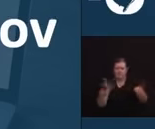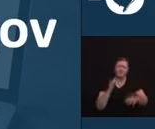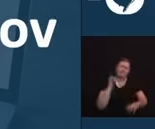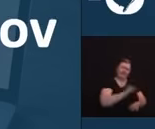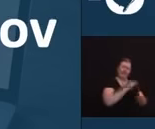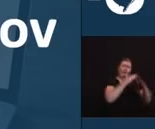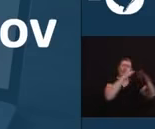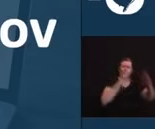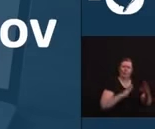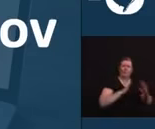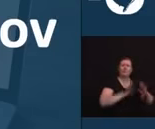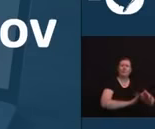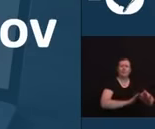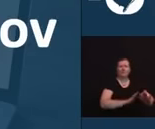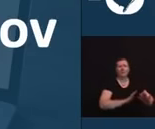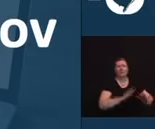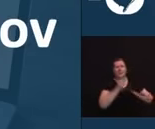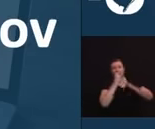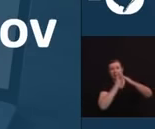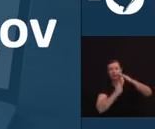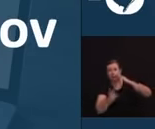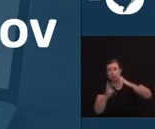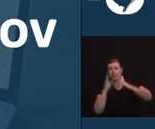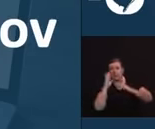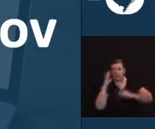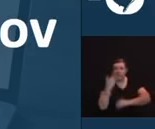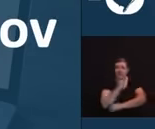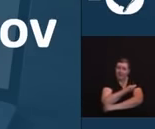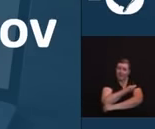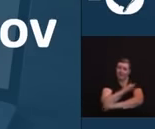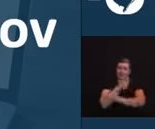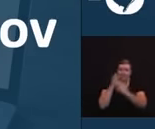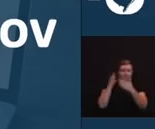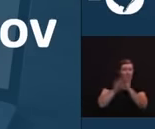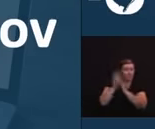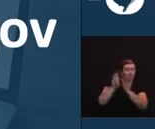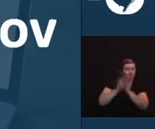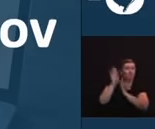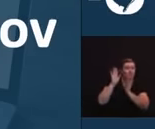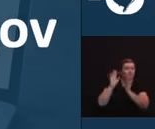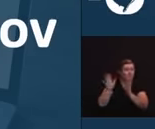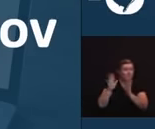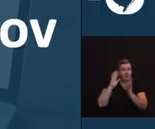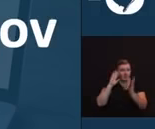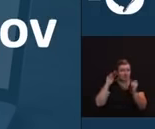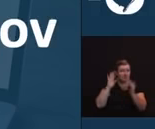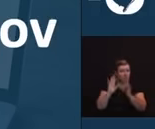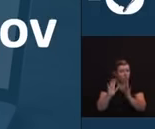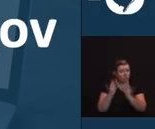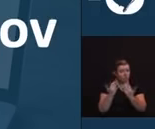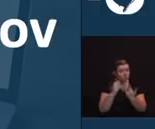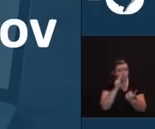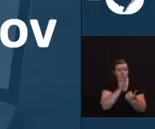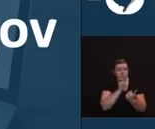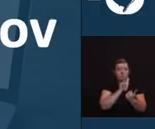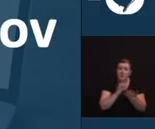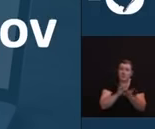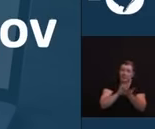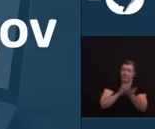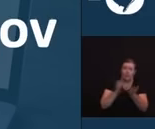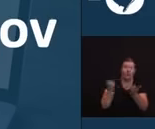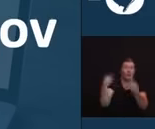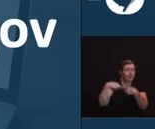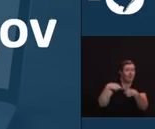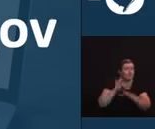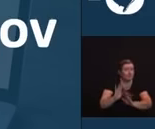days ahead. Vaccines are coming, I think sooner than we may have expected. I'm sure therapeutics will come. That's all great. Right now, it's